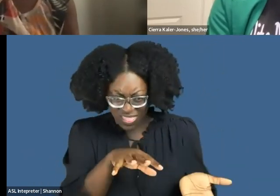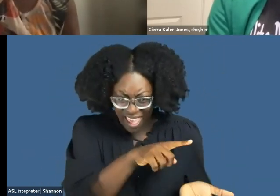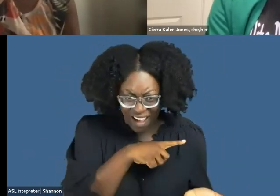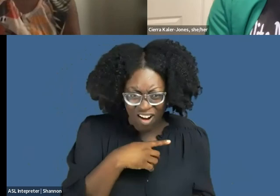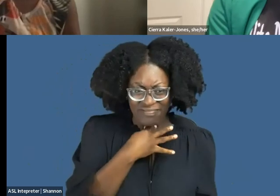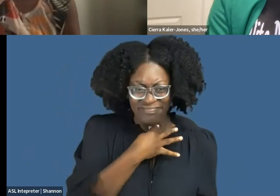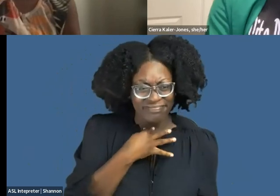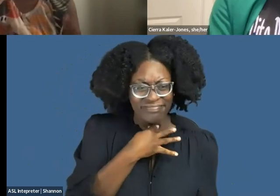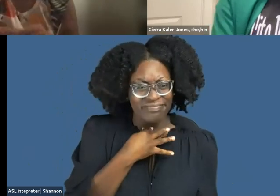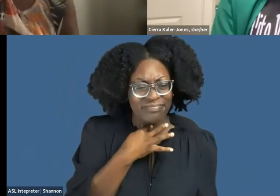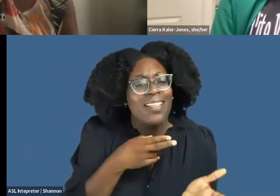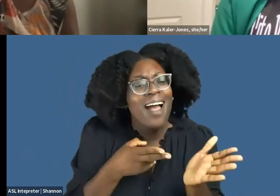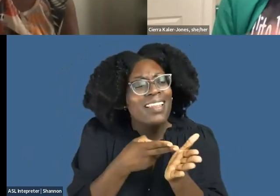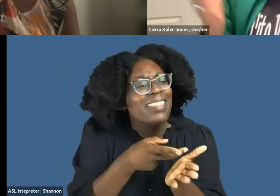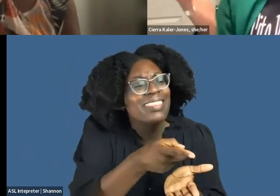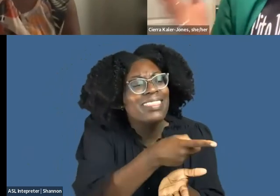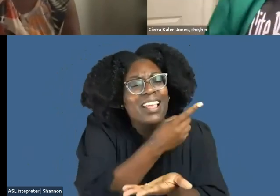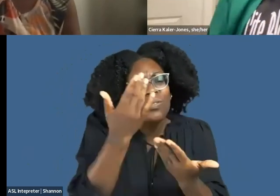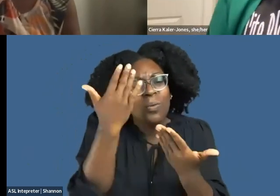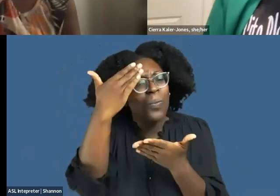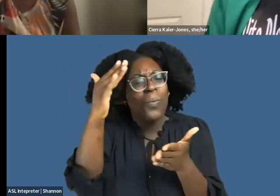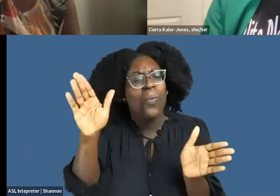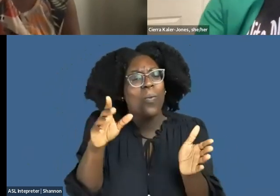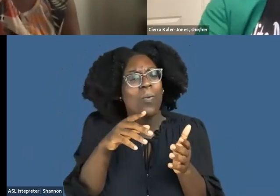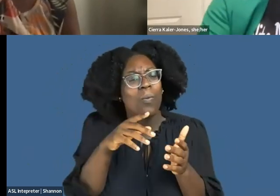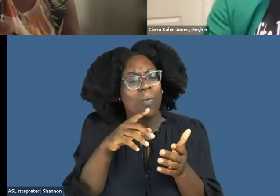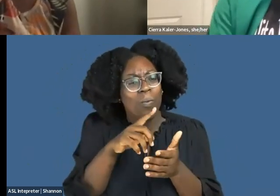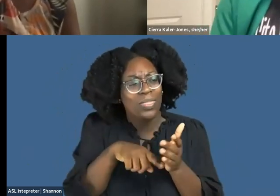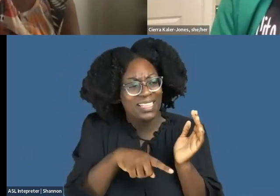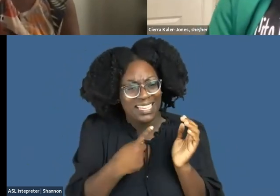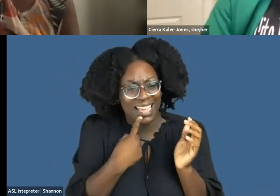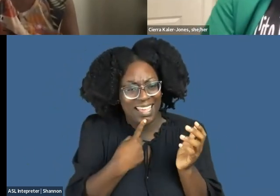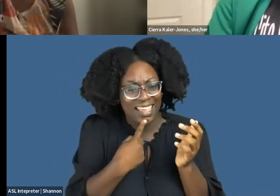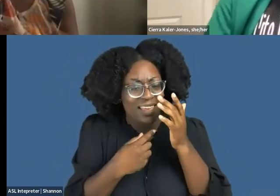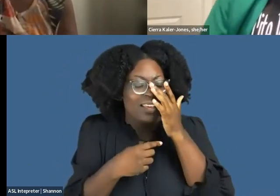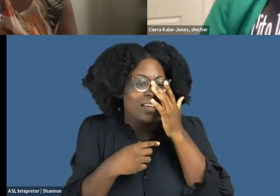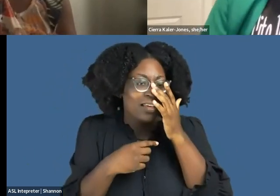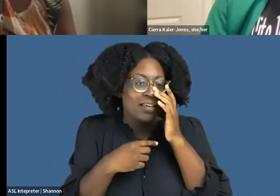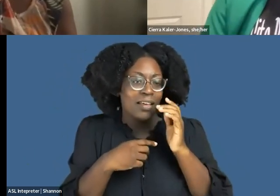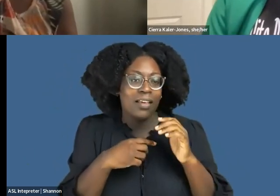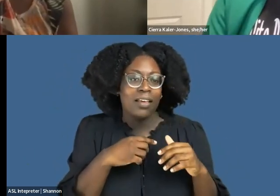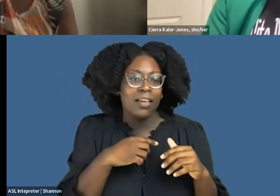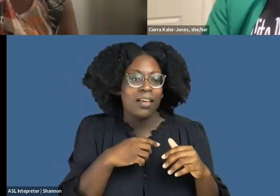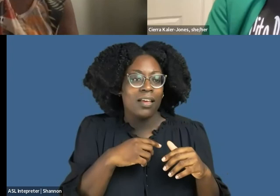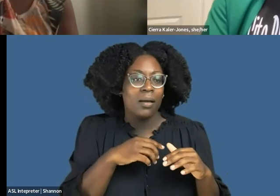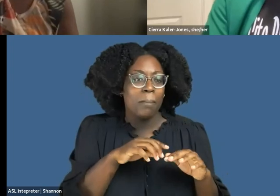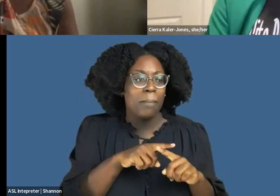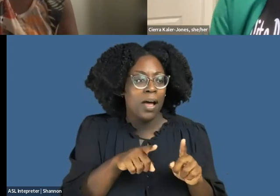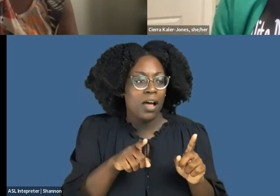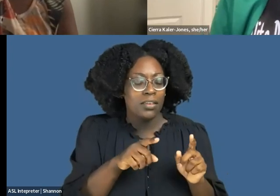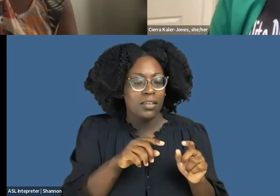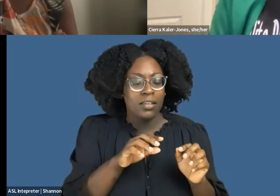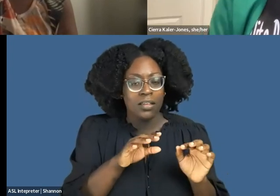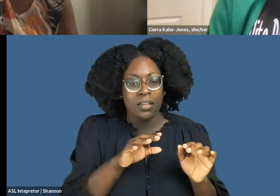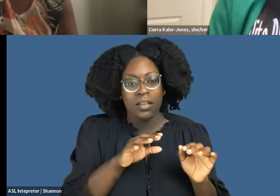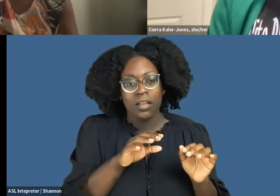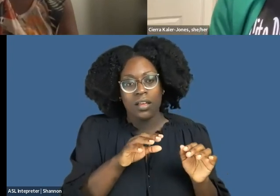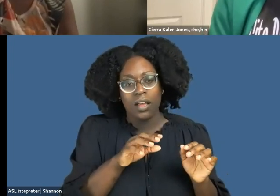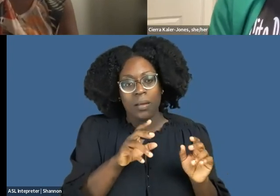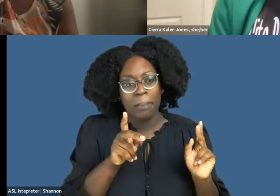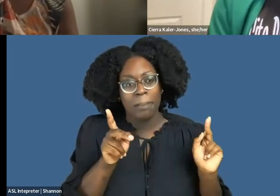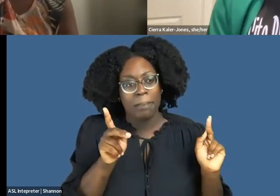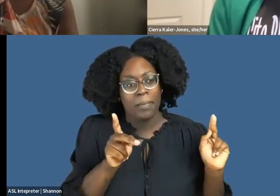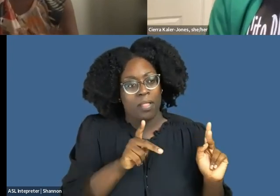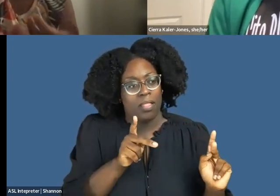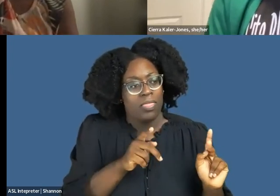even know what they're saying, right? And nor do I think they really actually care. It's just they want somebody to glom onto, right? As